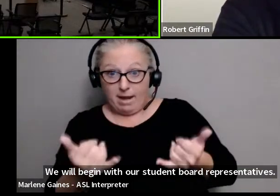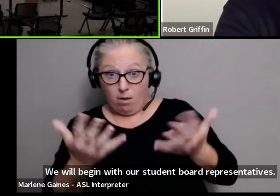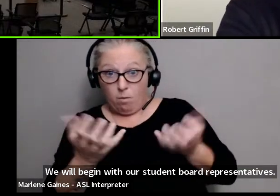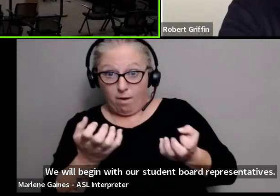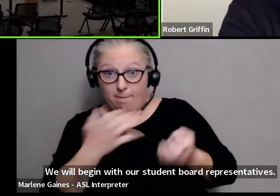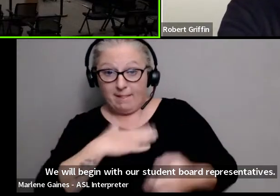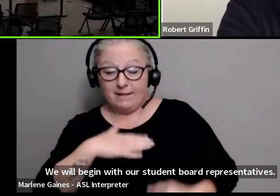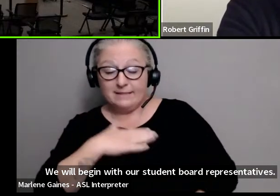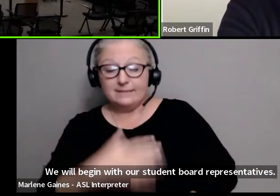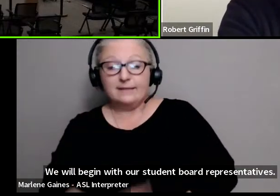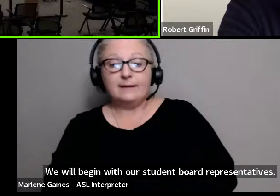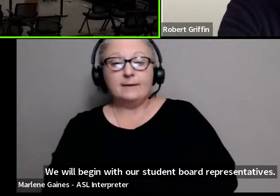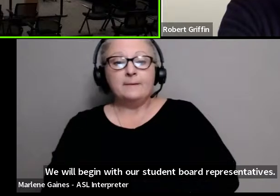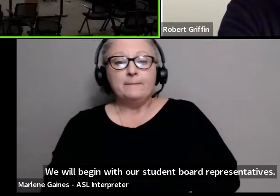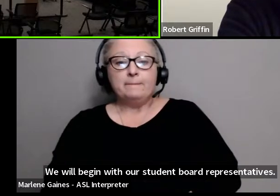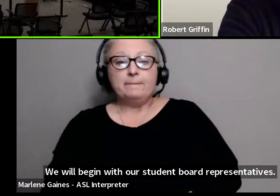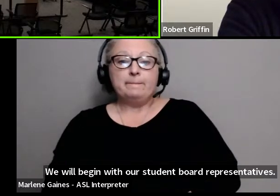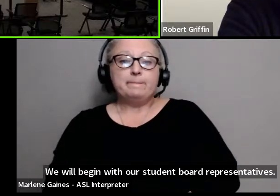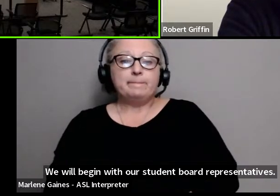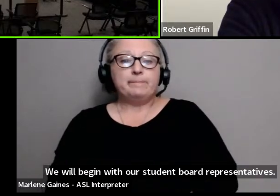please.